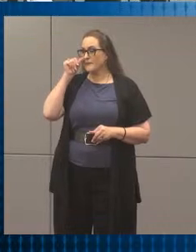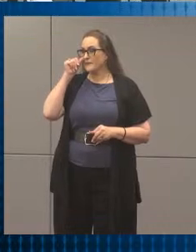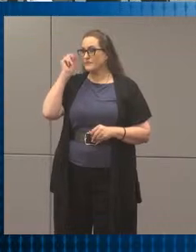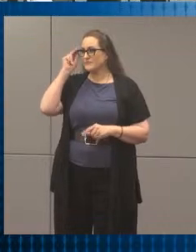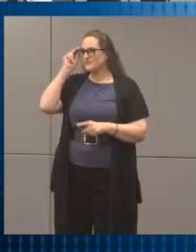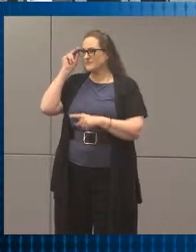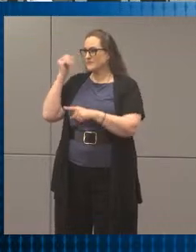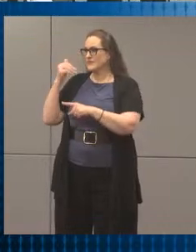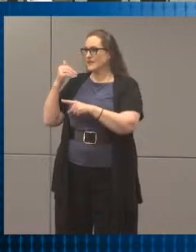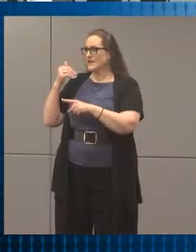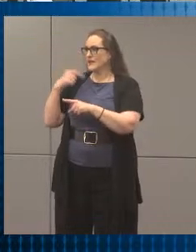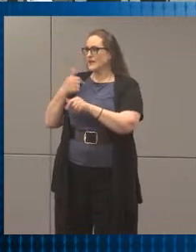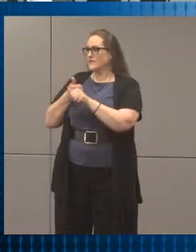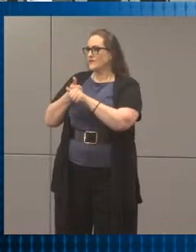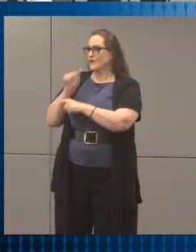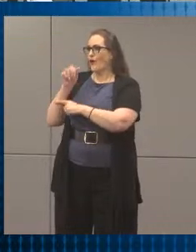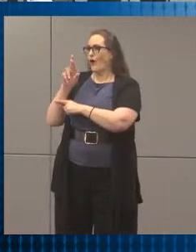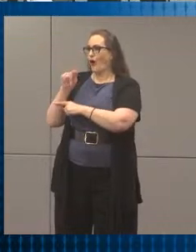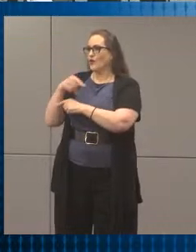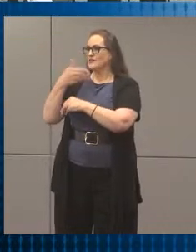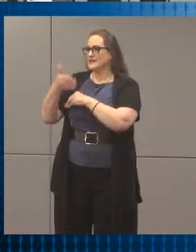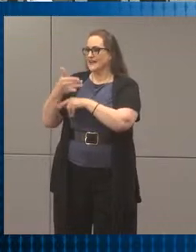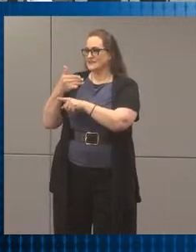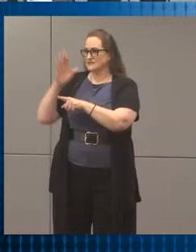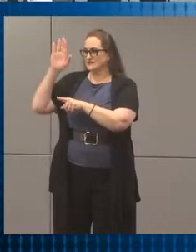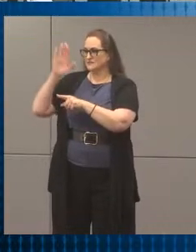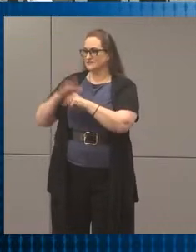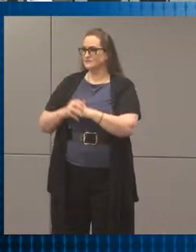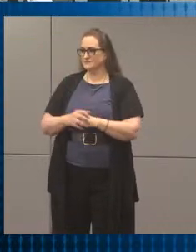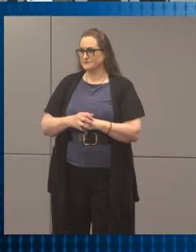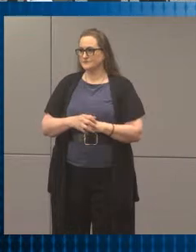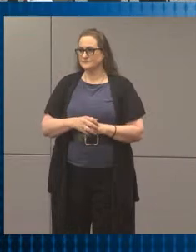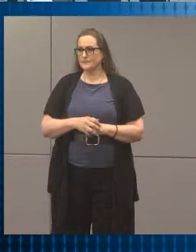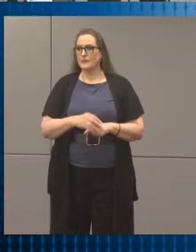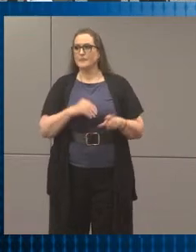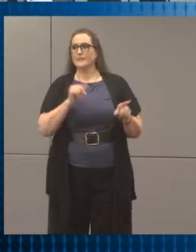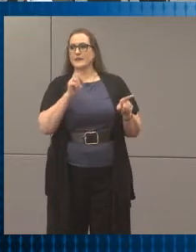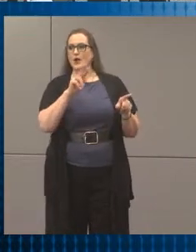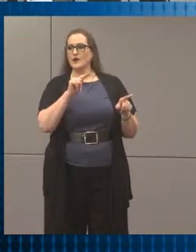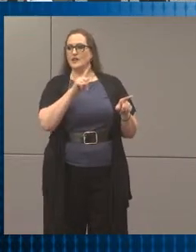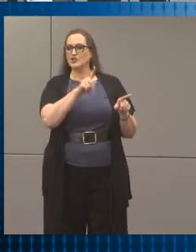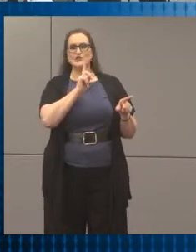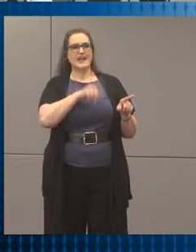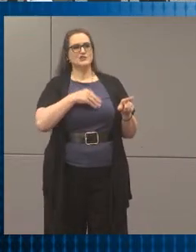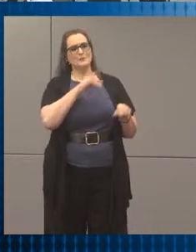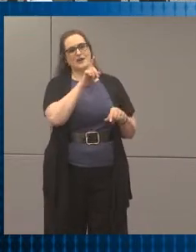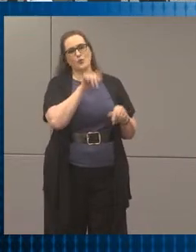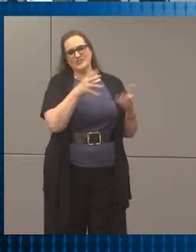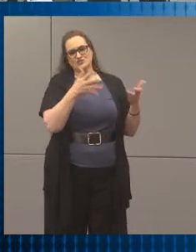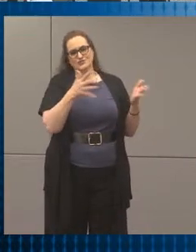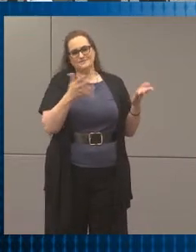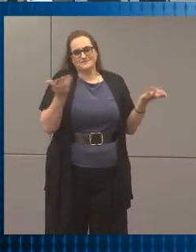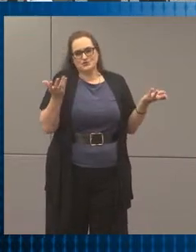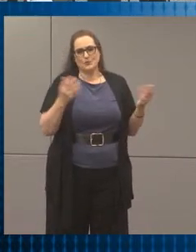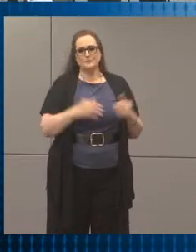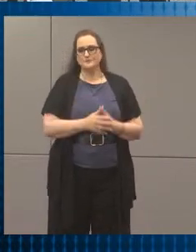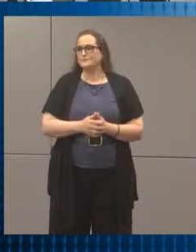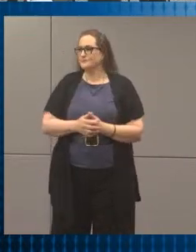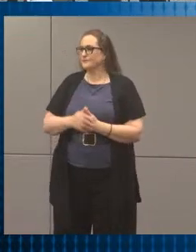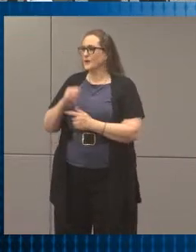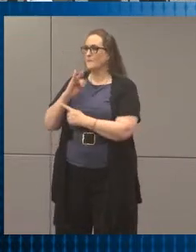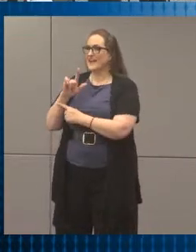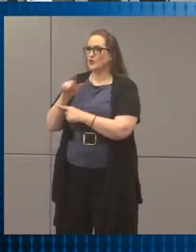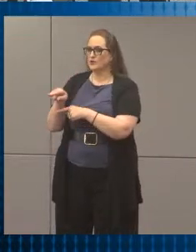I have to go with Art next because he had his friend up first. She actually answered my question, so, okay. Michael?